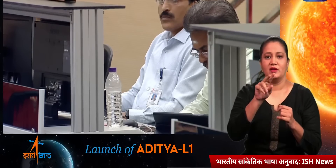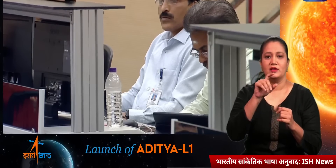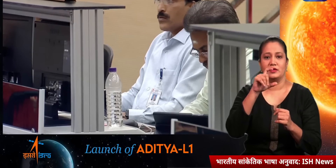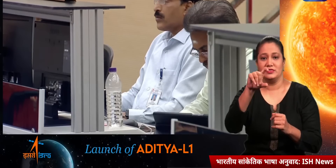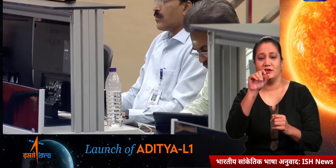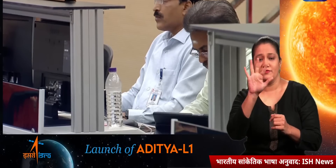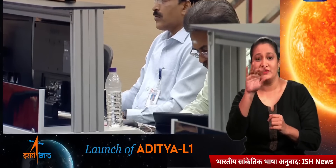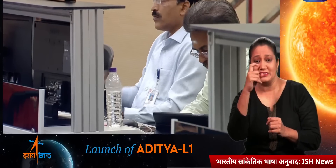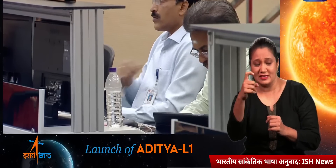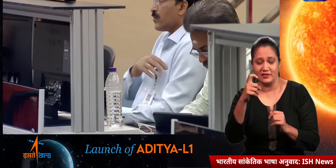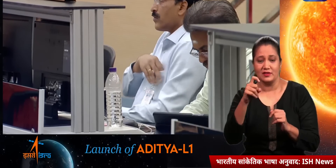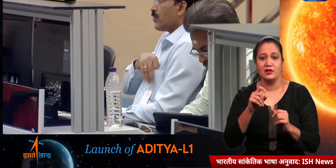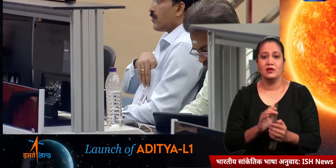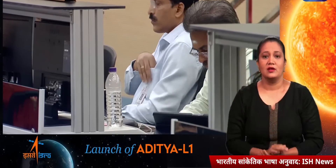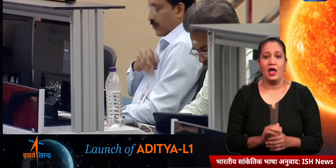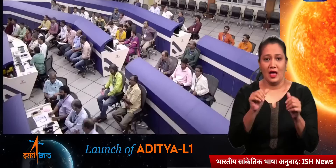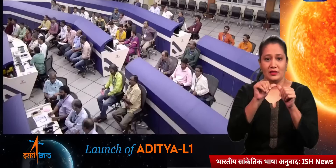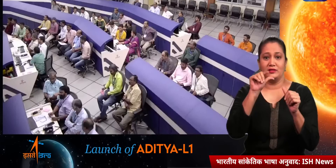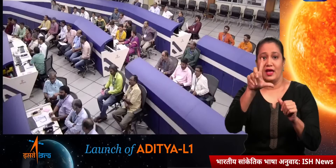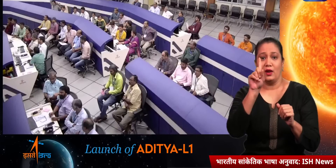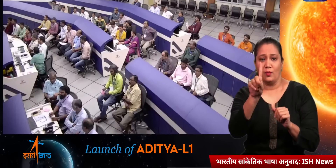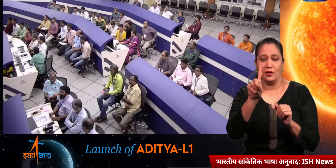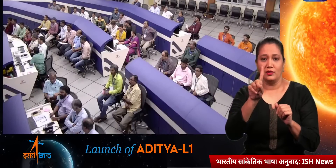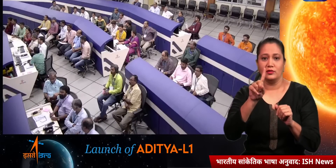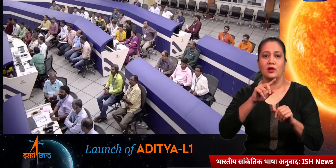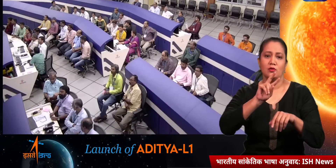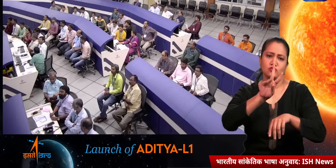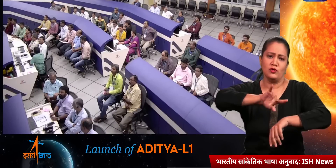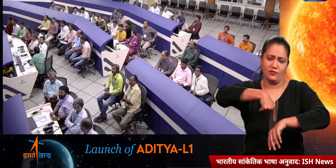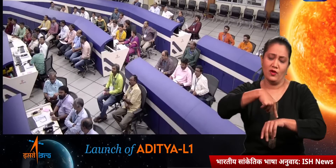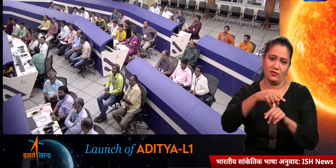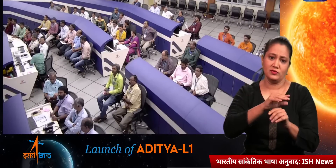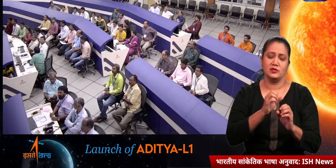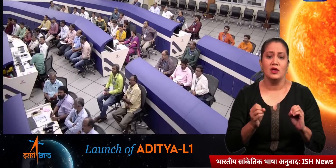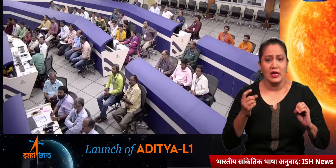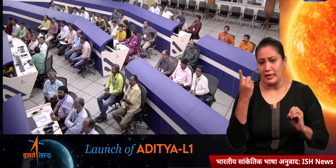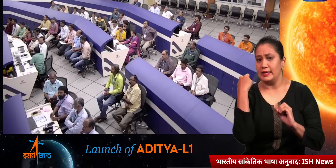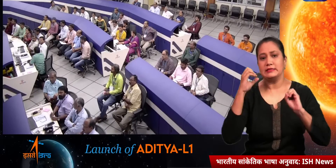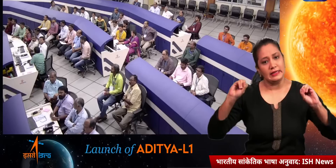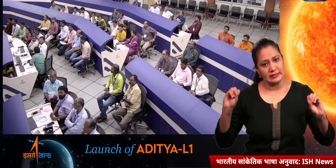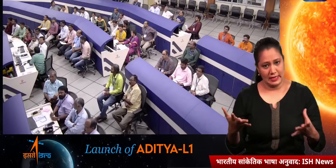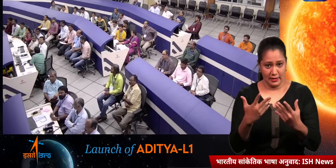Aditya L1 mission has been 24 hours long. It had started yesterday.